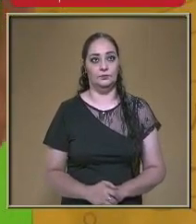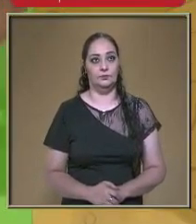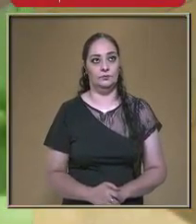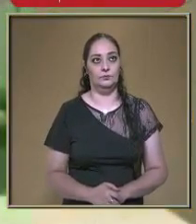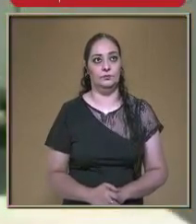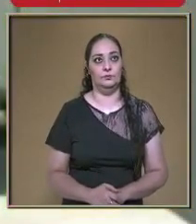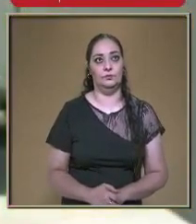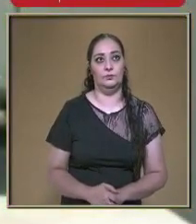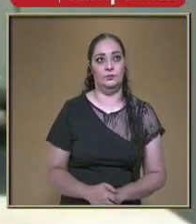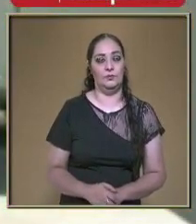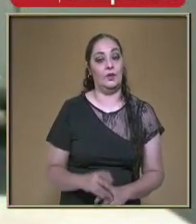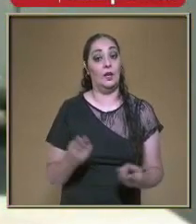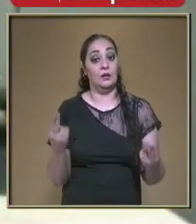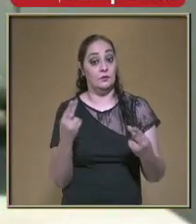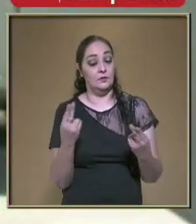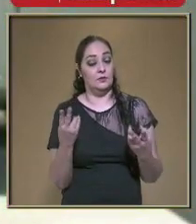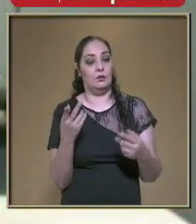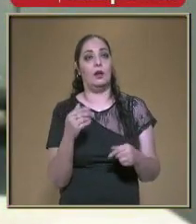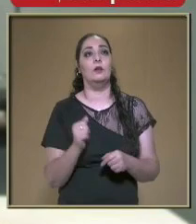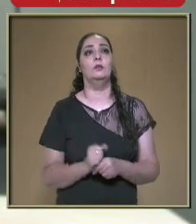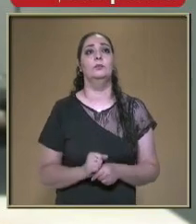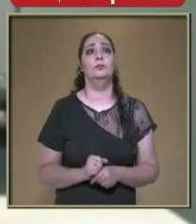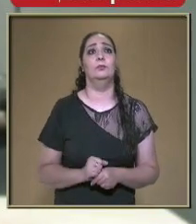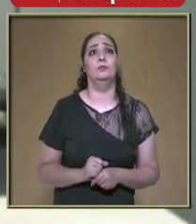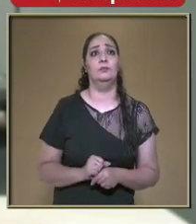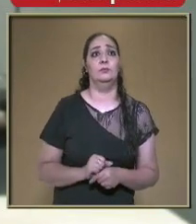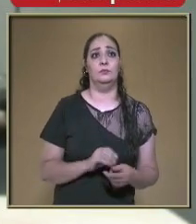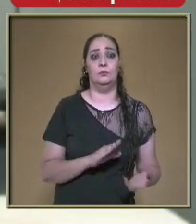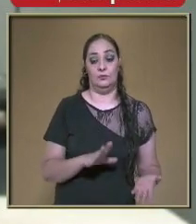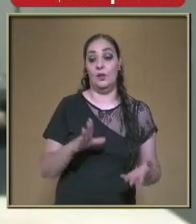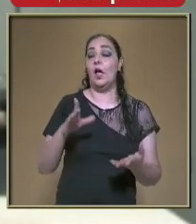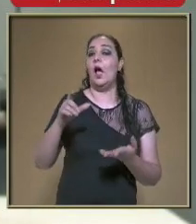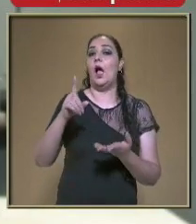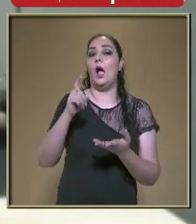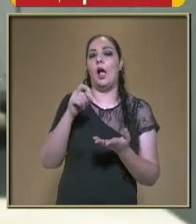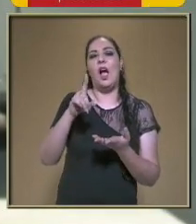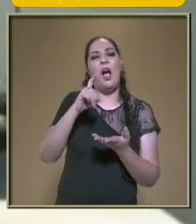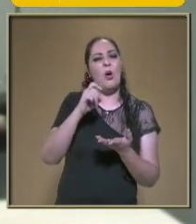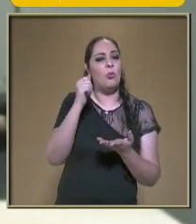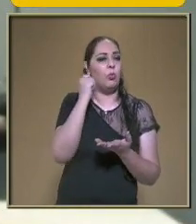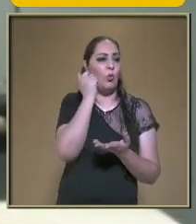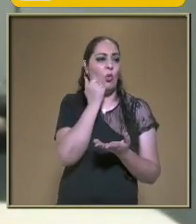Okay. Things you're gonna need. You're gonna need a little bit of dish soap.